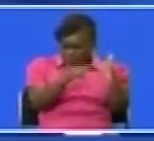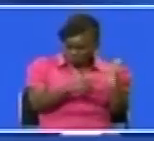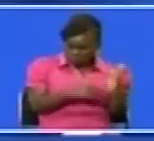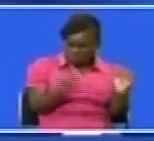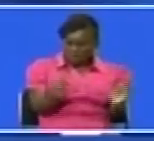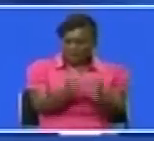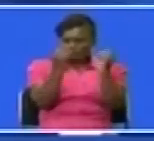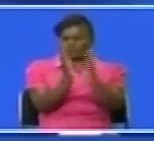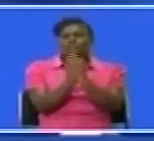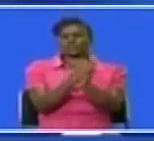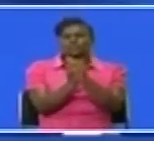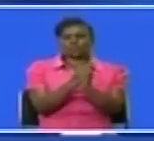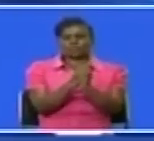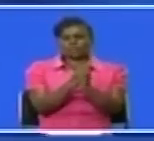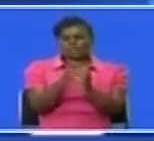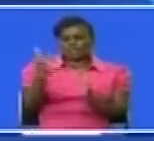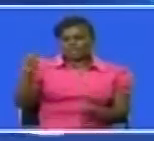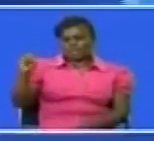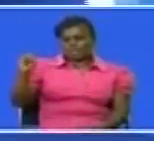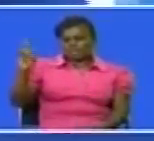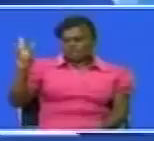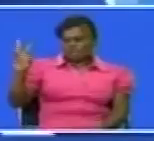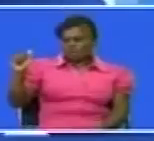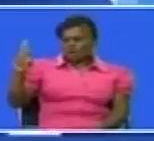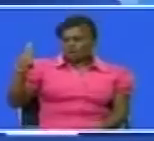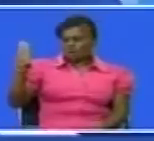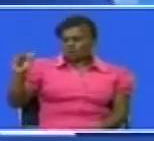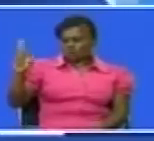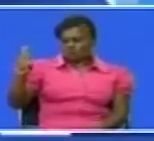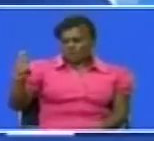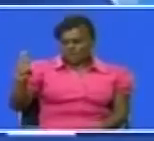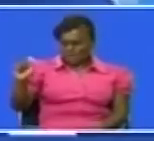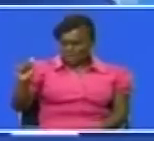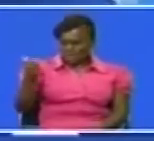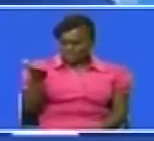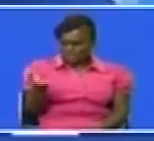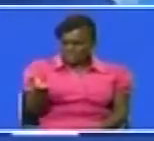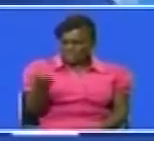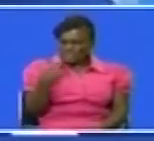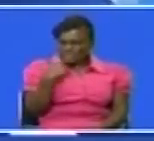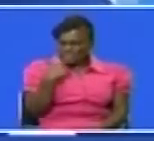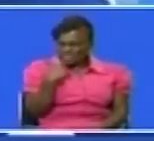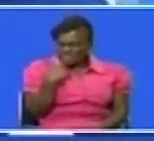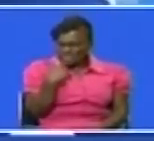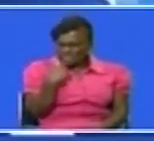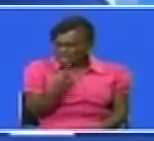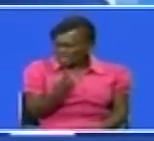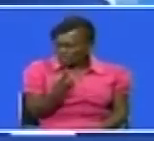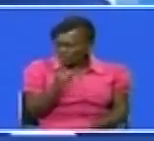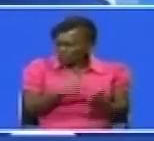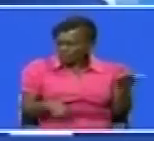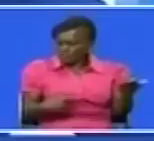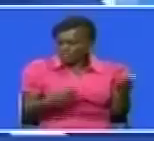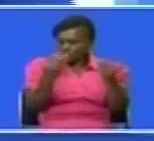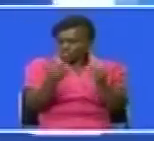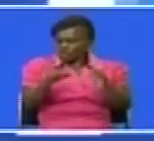that. Isaac, I'll start with you. So we're talking, you're saying essentially, David Ndii is saying what we're, you know, afraid to say in public, and that